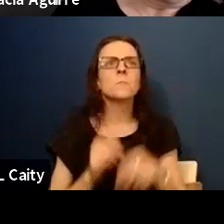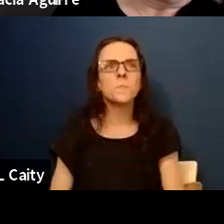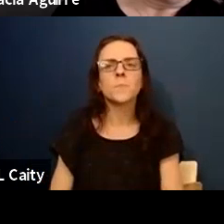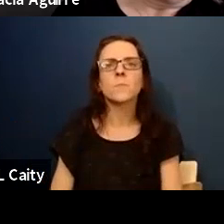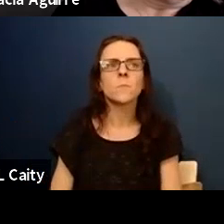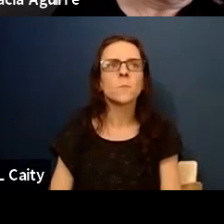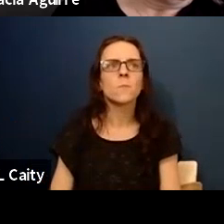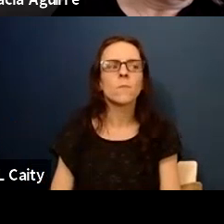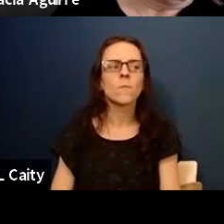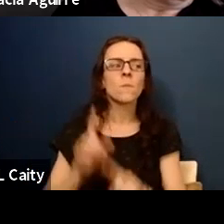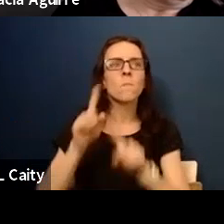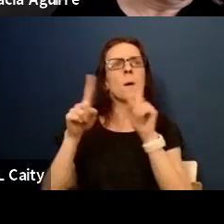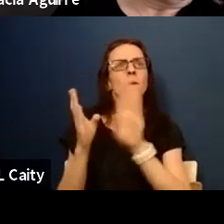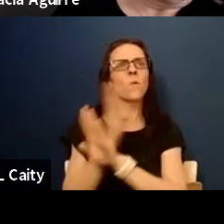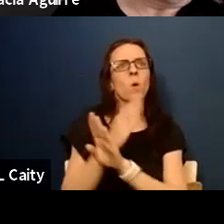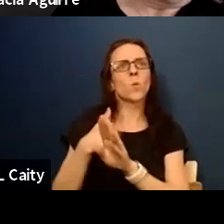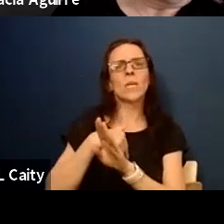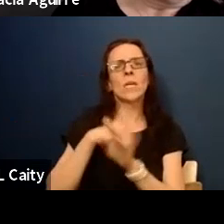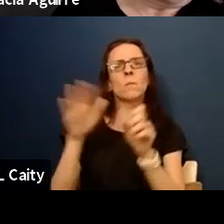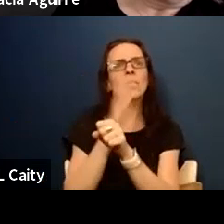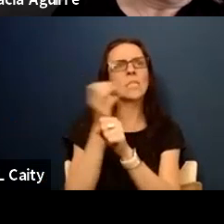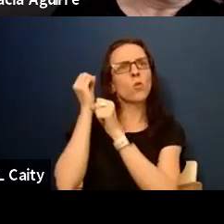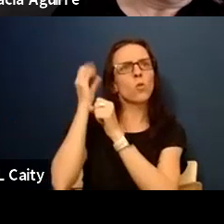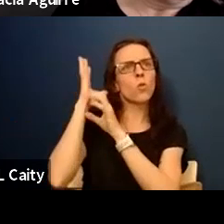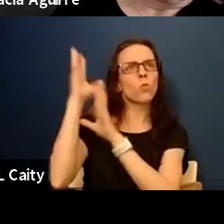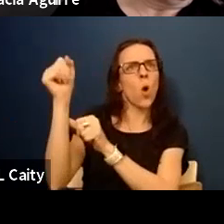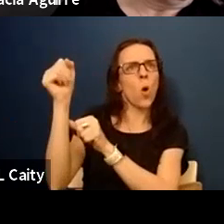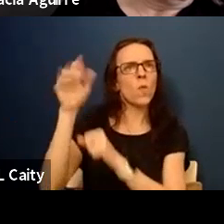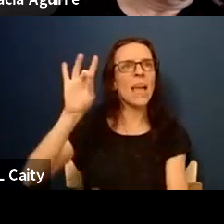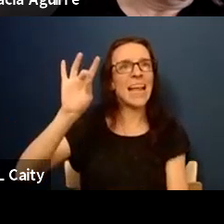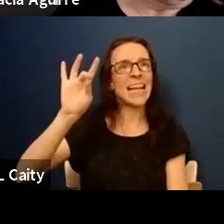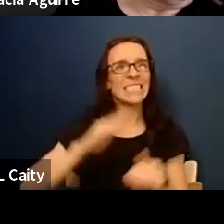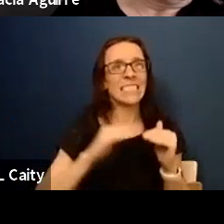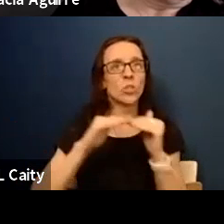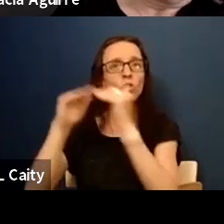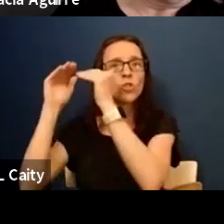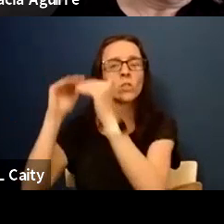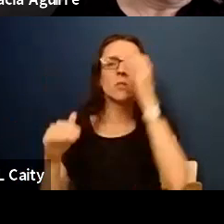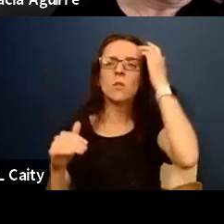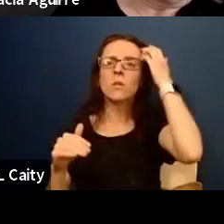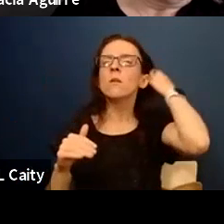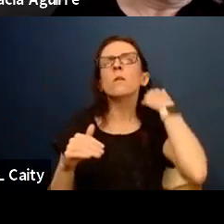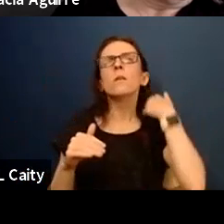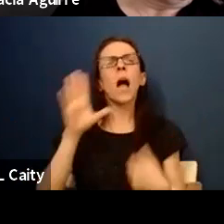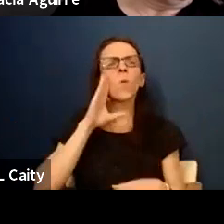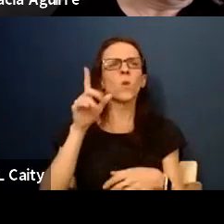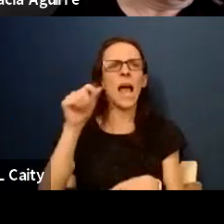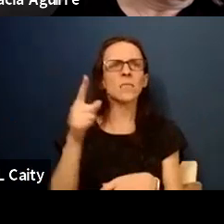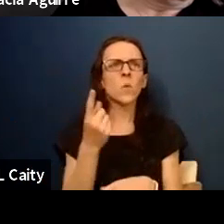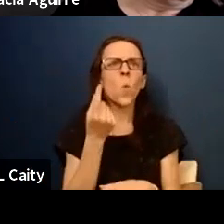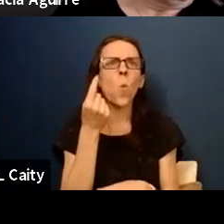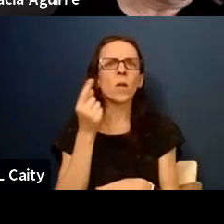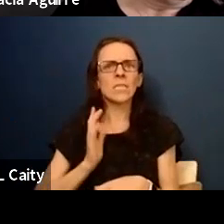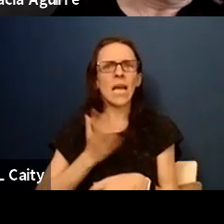though say before we totally throw out the 8 tiers, I would ask what is the problem we're trying